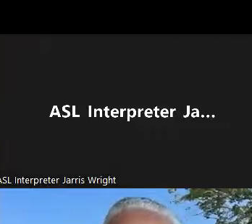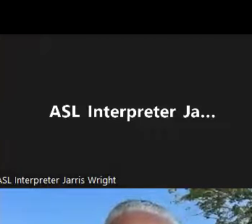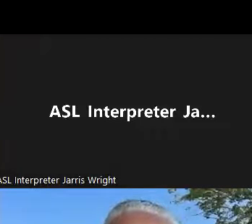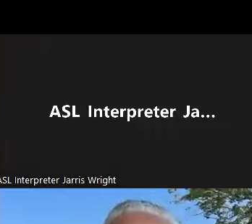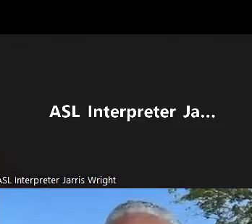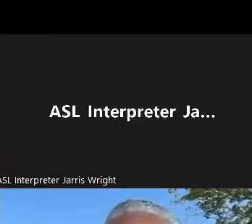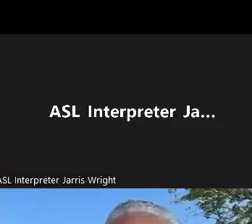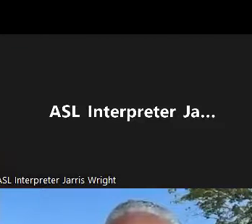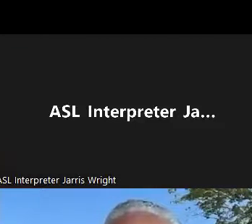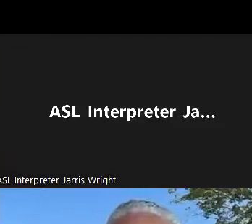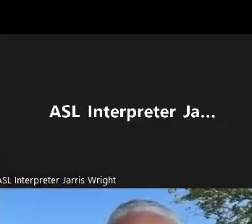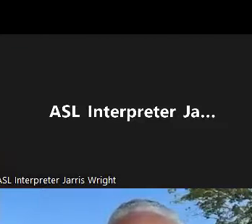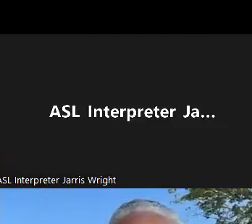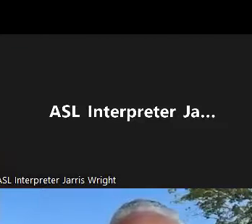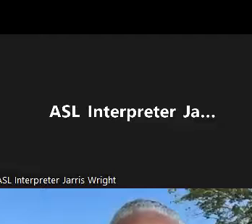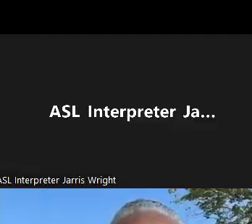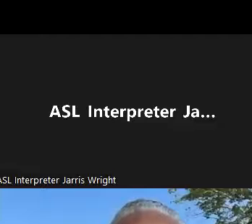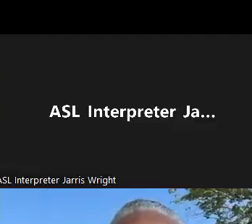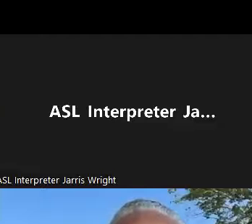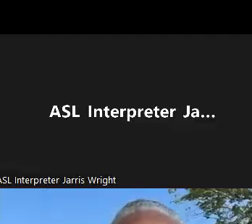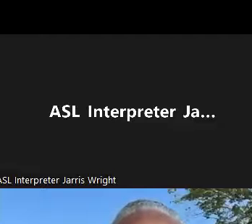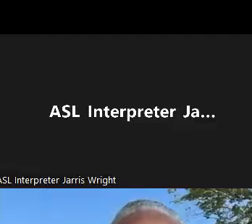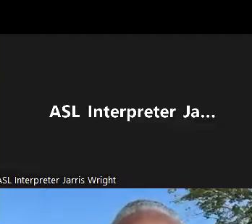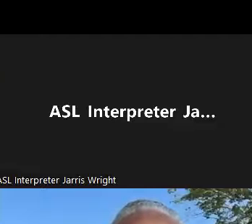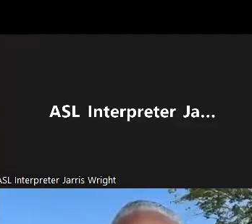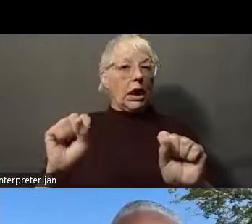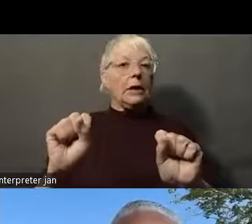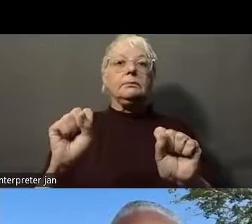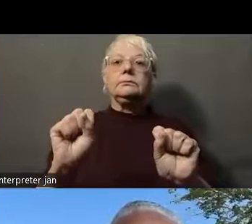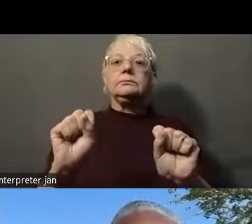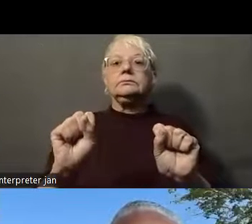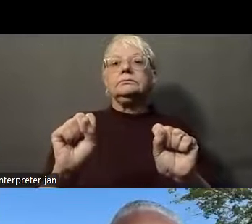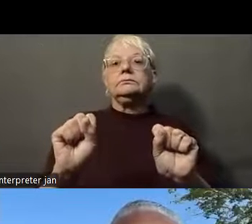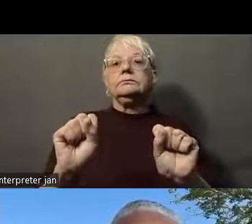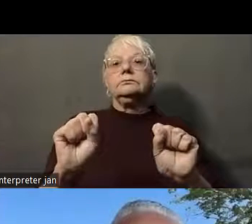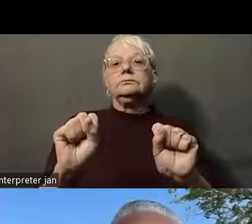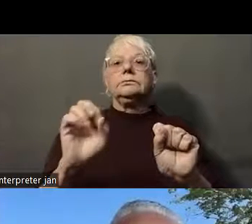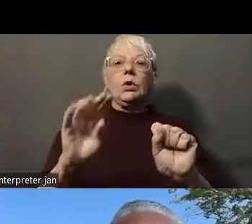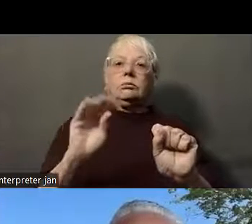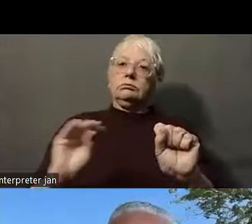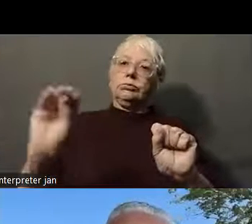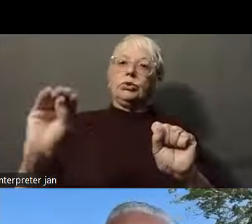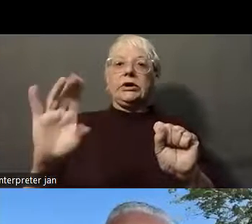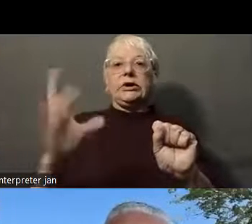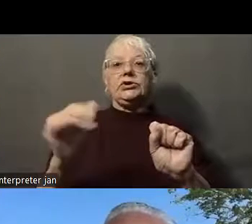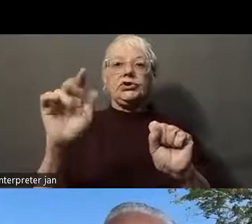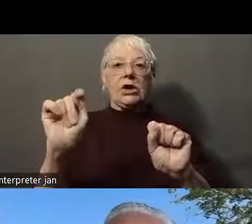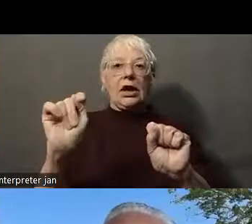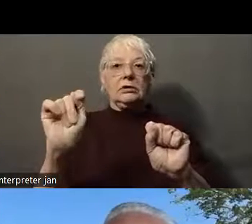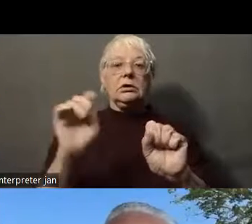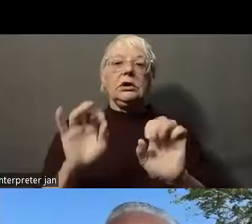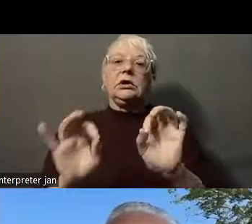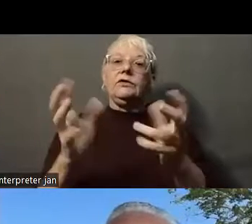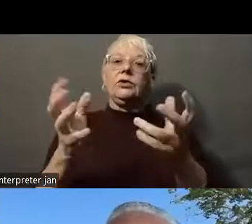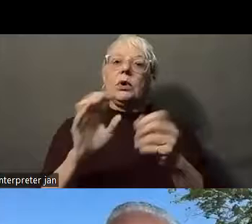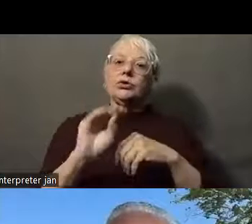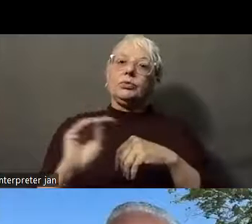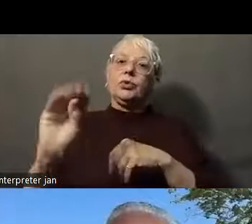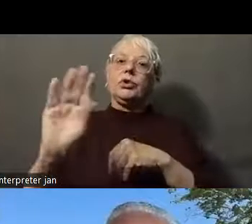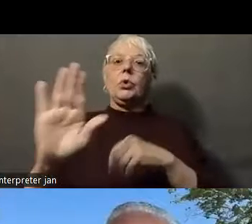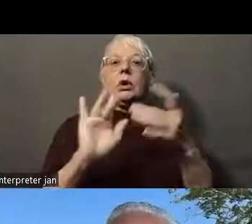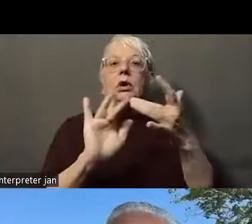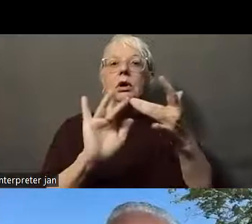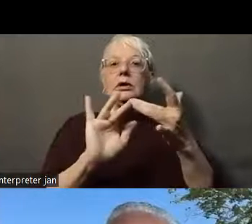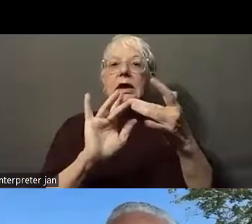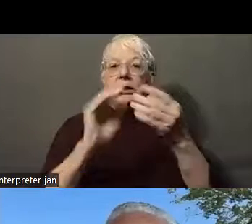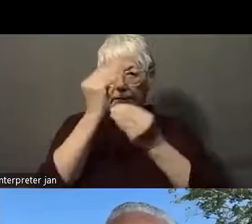to make a comment, feel free, or put it in the chat, or if you'd like to put your contact information in the